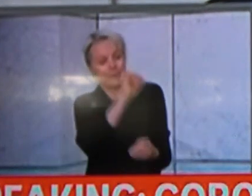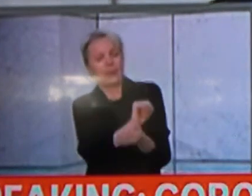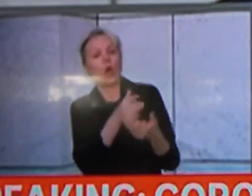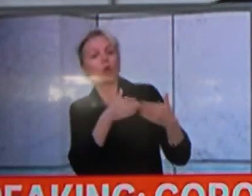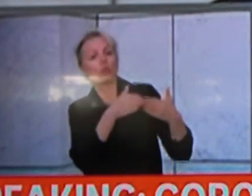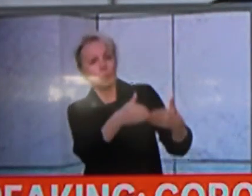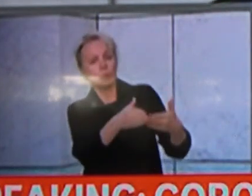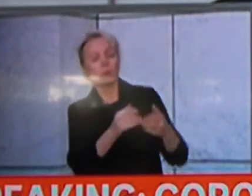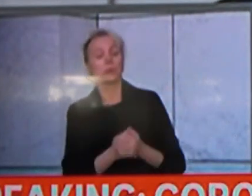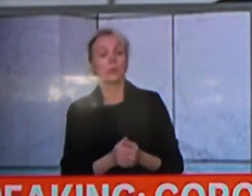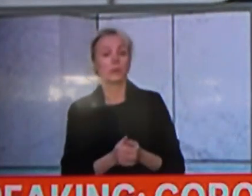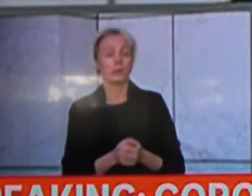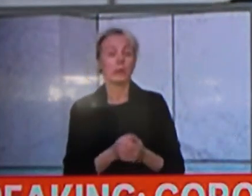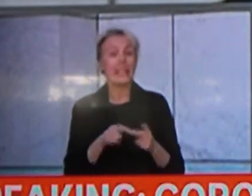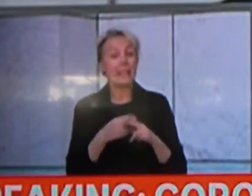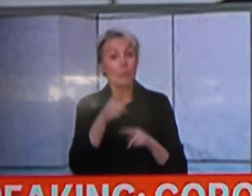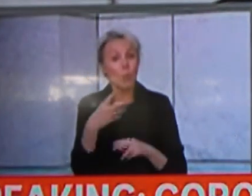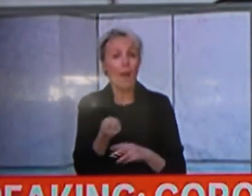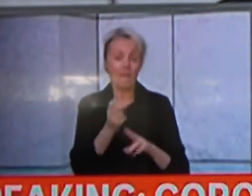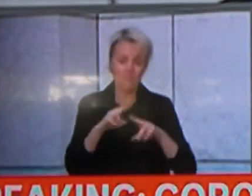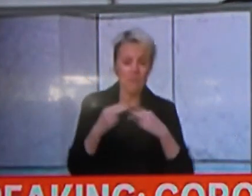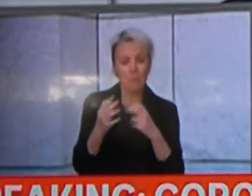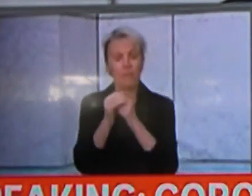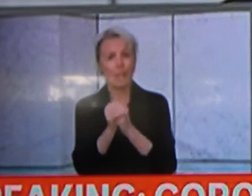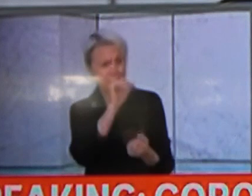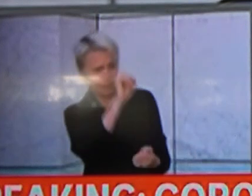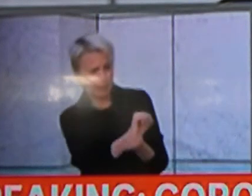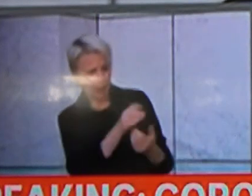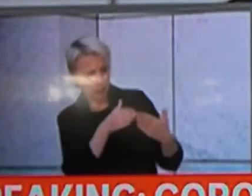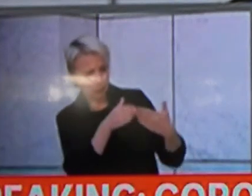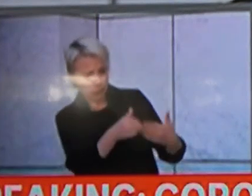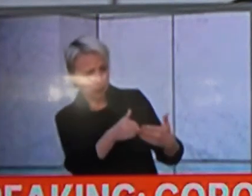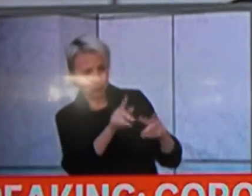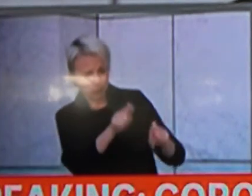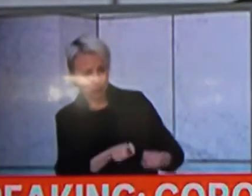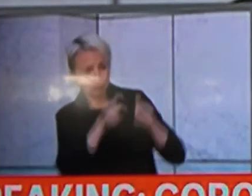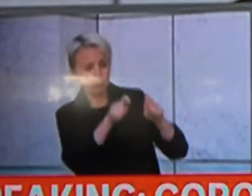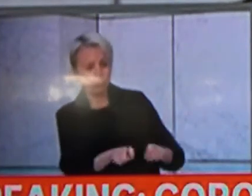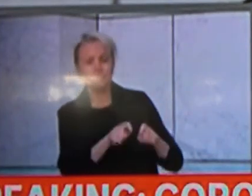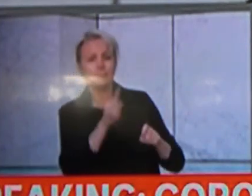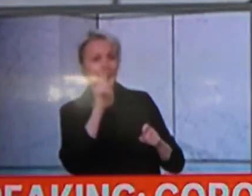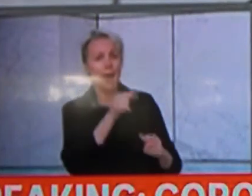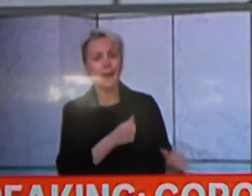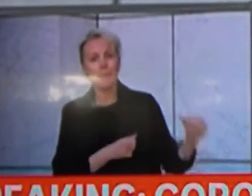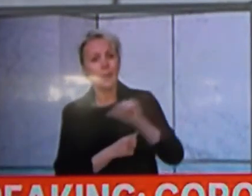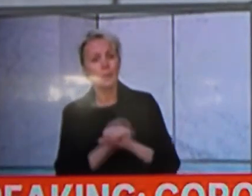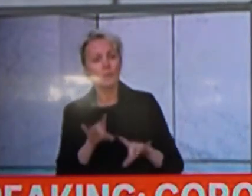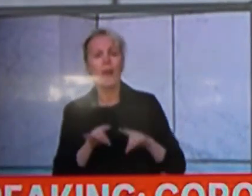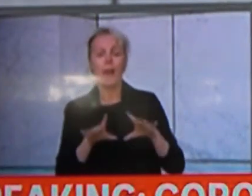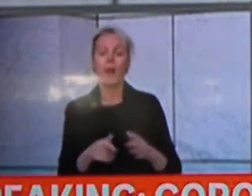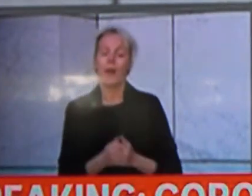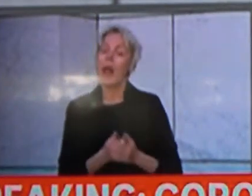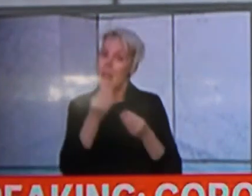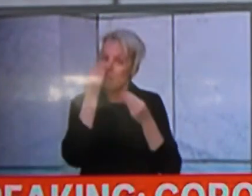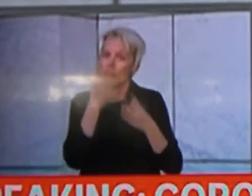So if you have family or relatives who are stranded in any of those places or are on cruise ships, understand that it is high, very high